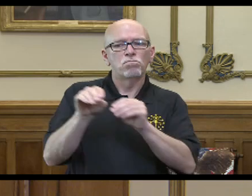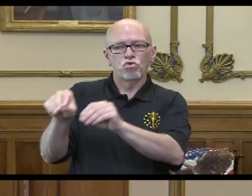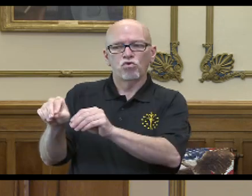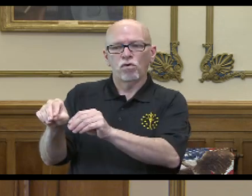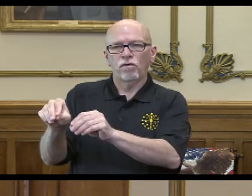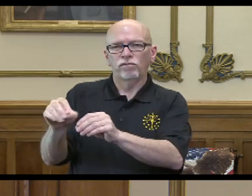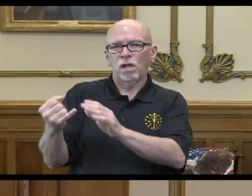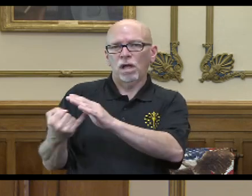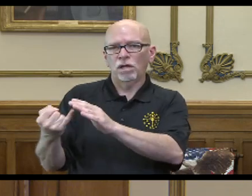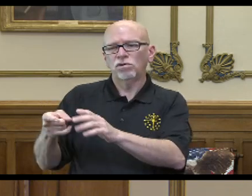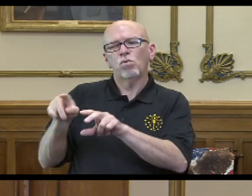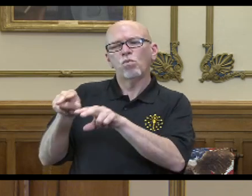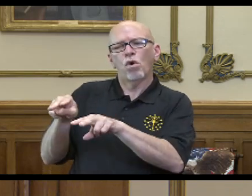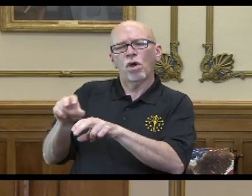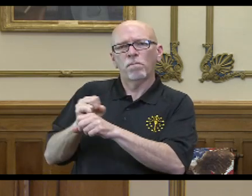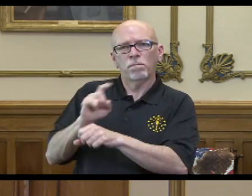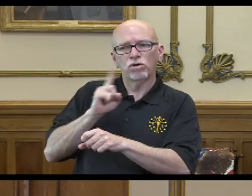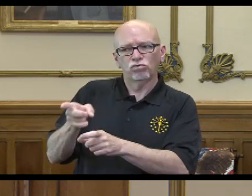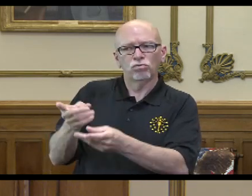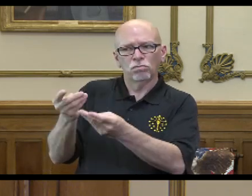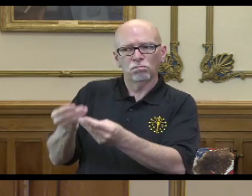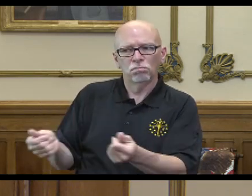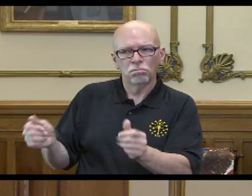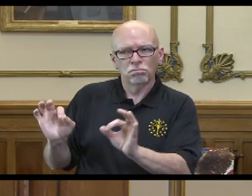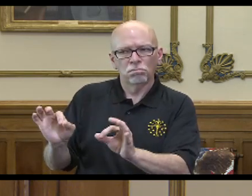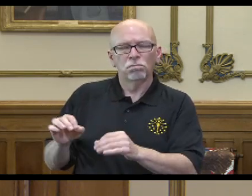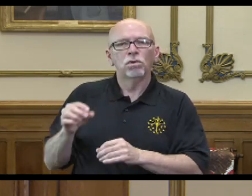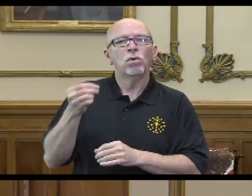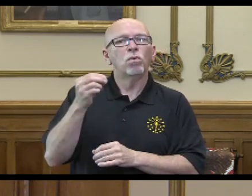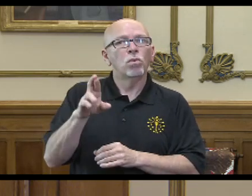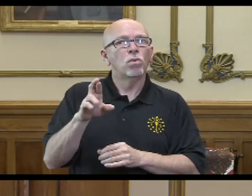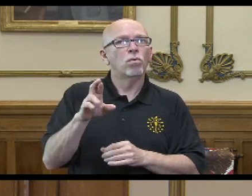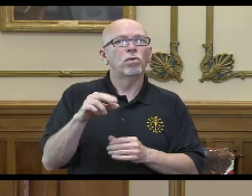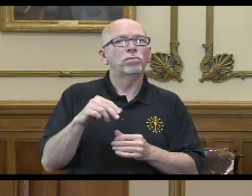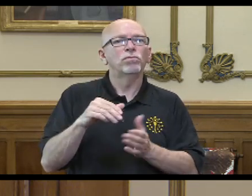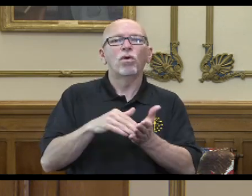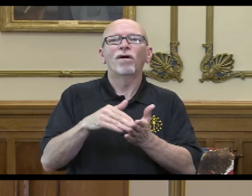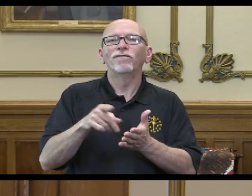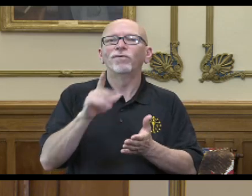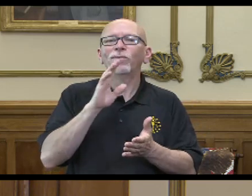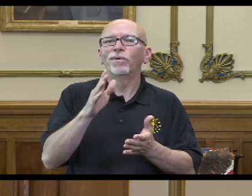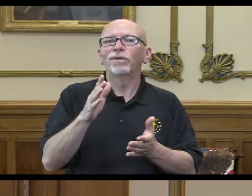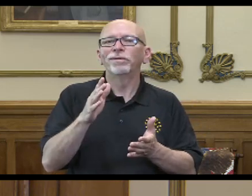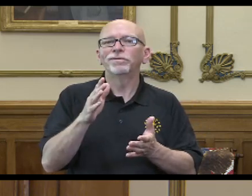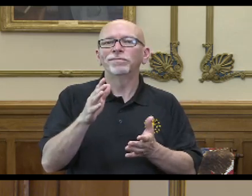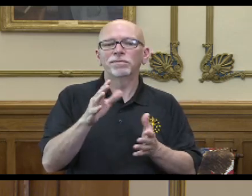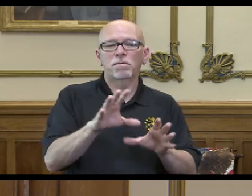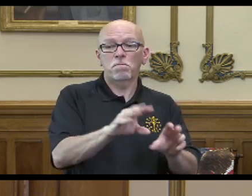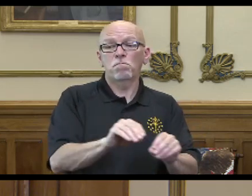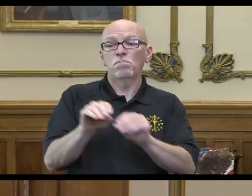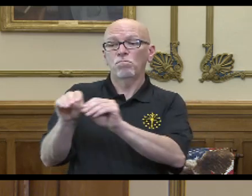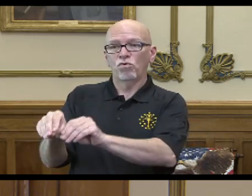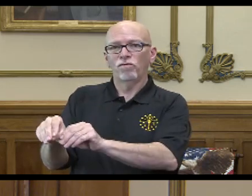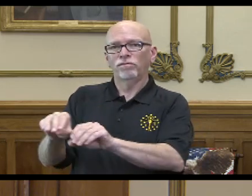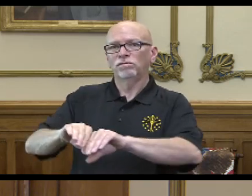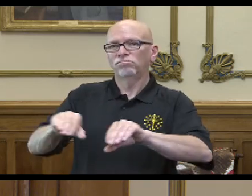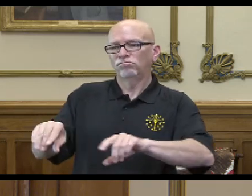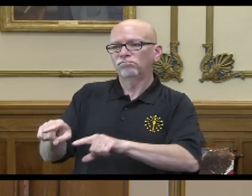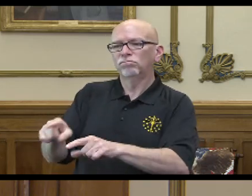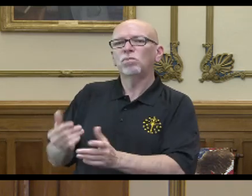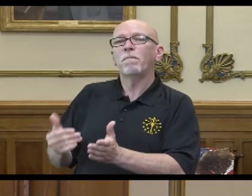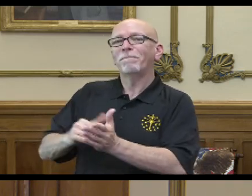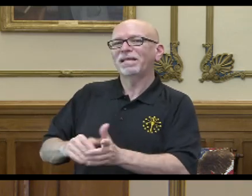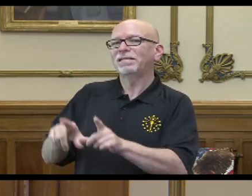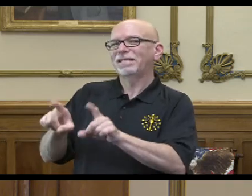them and to make sure that their symptoms resolve, or often will move them and repeat